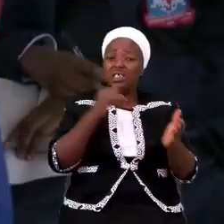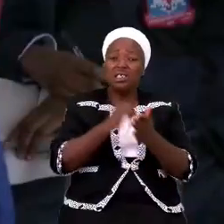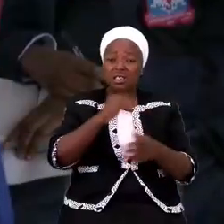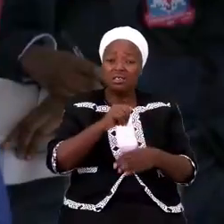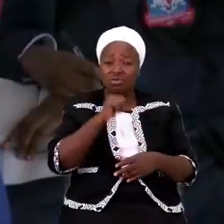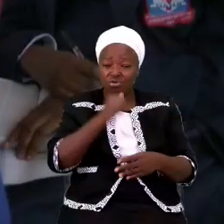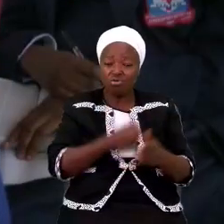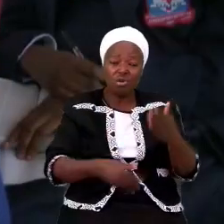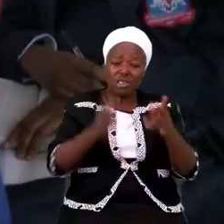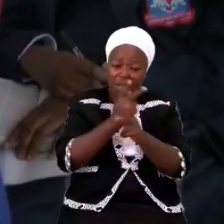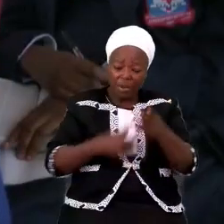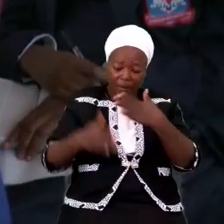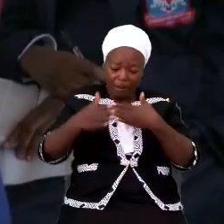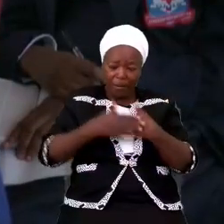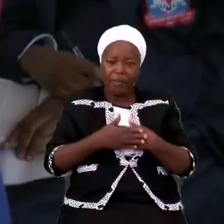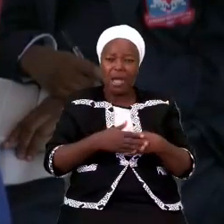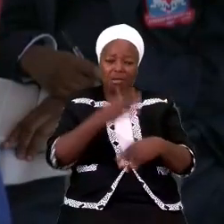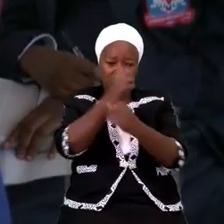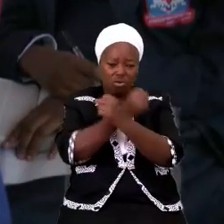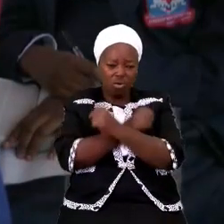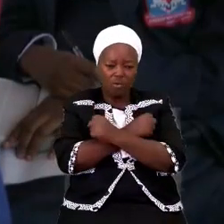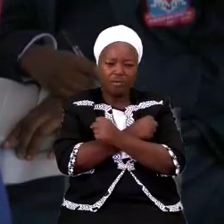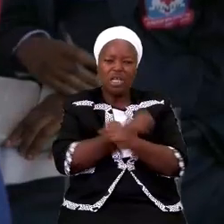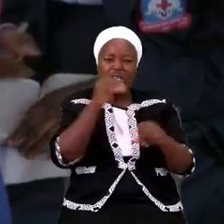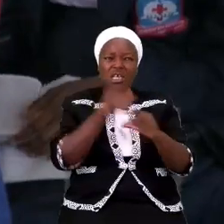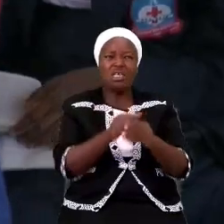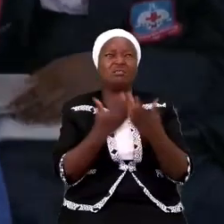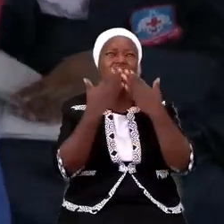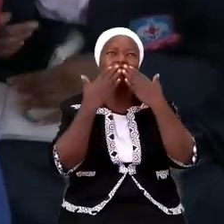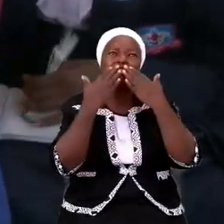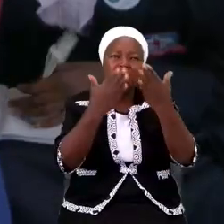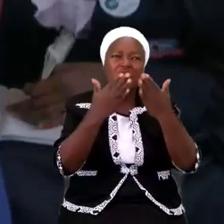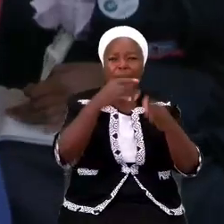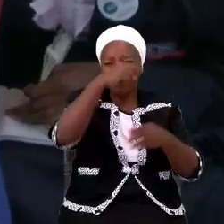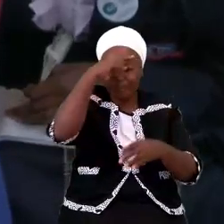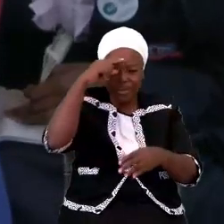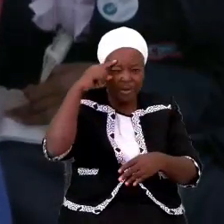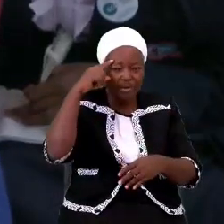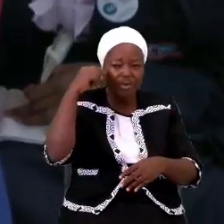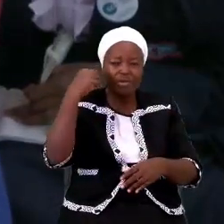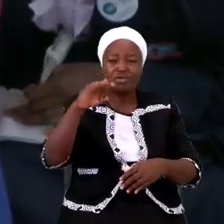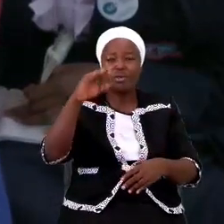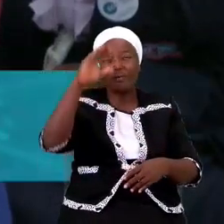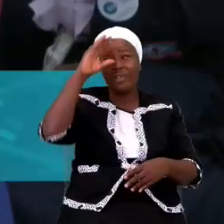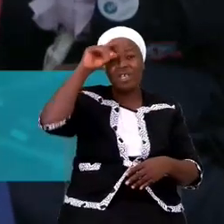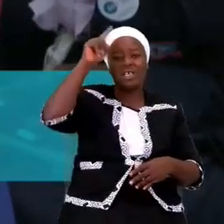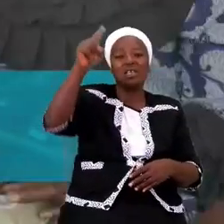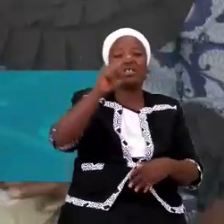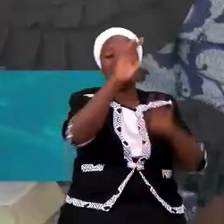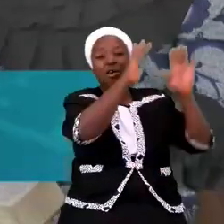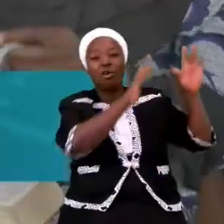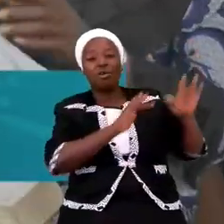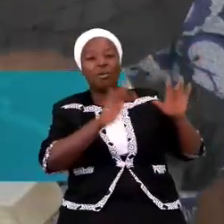his compassion. Look at Mark chapter 5, reading from verse 18.